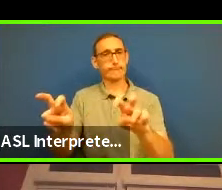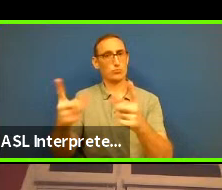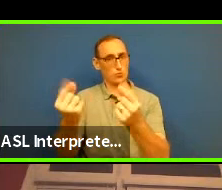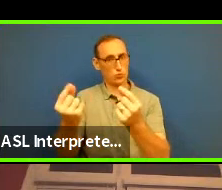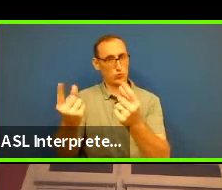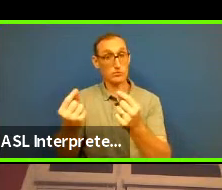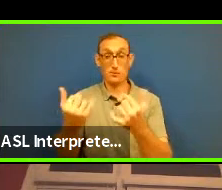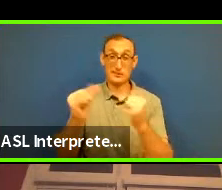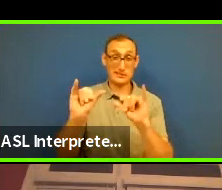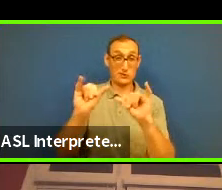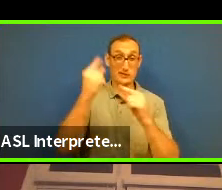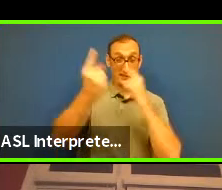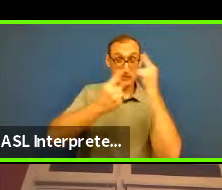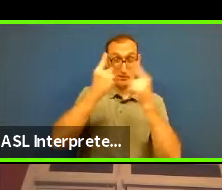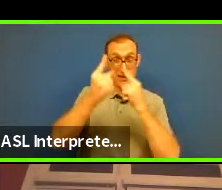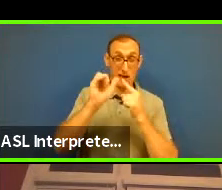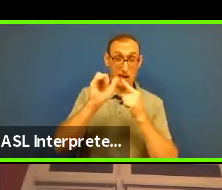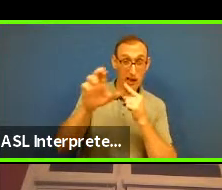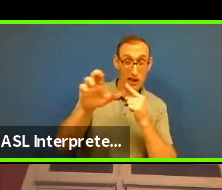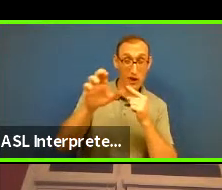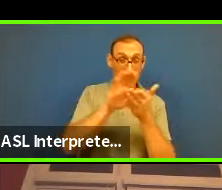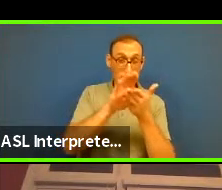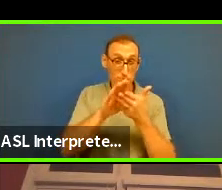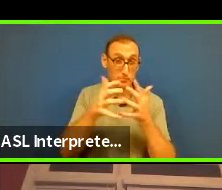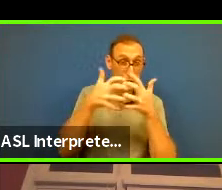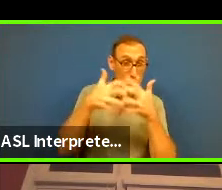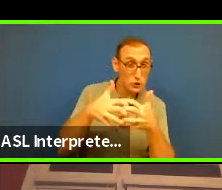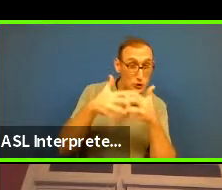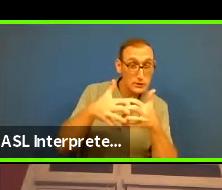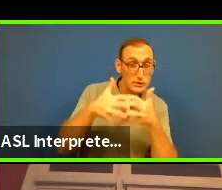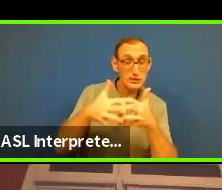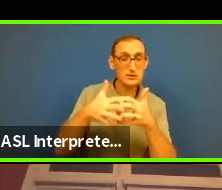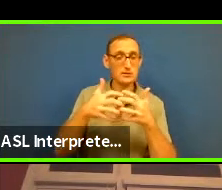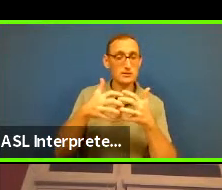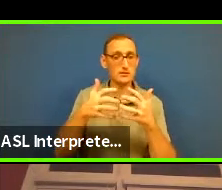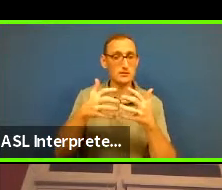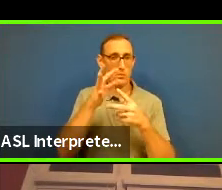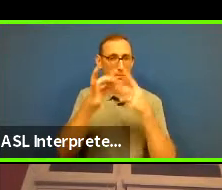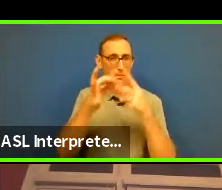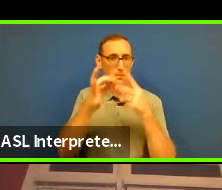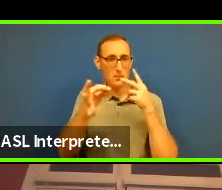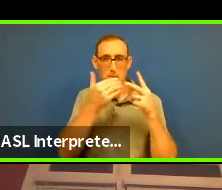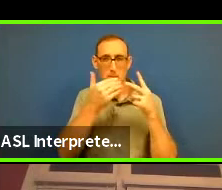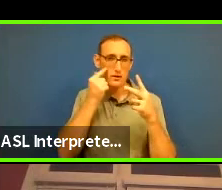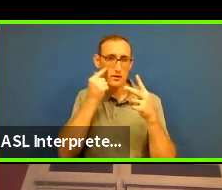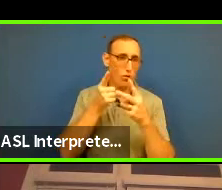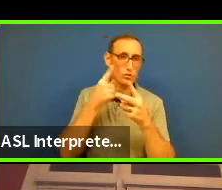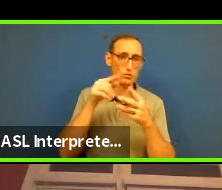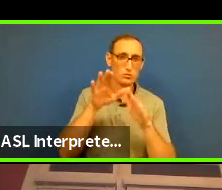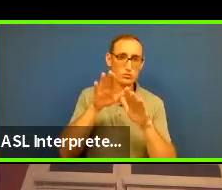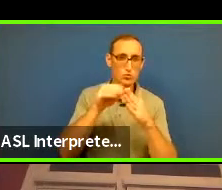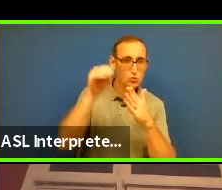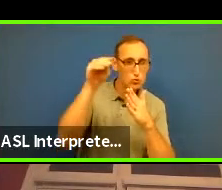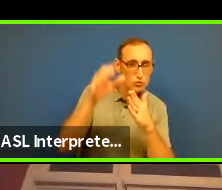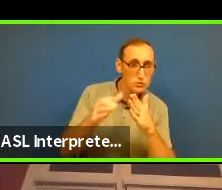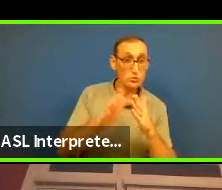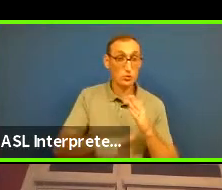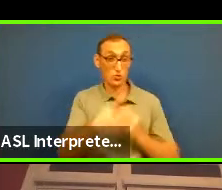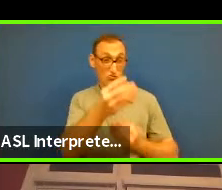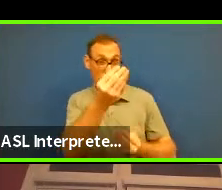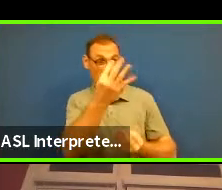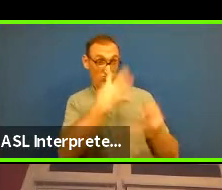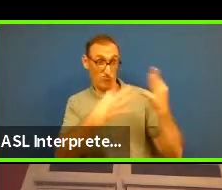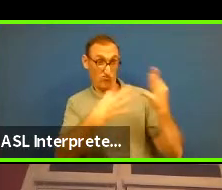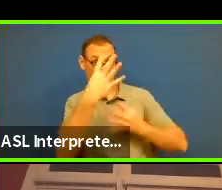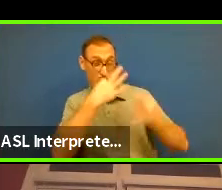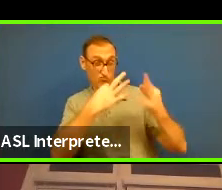what are options and what's best for our students. So we don't take your input lightly. We've utilized